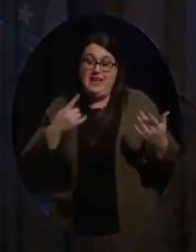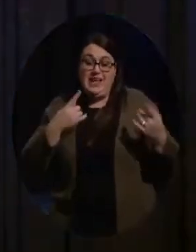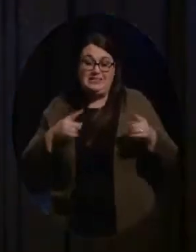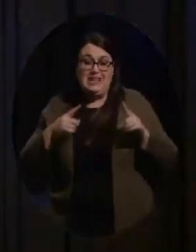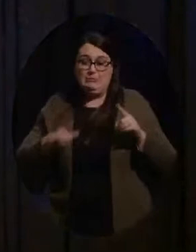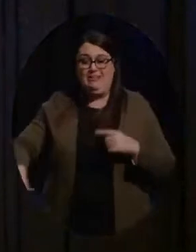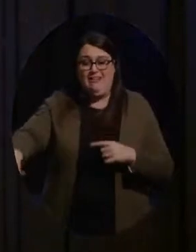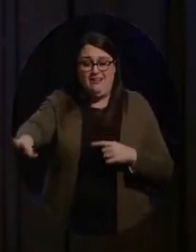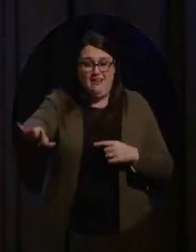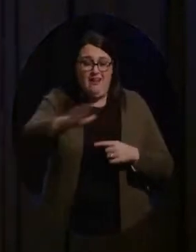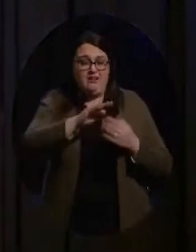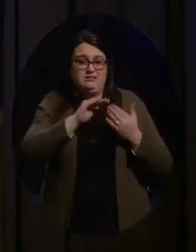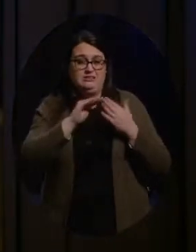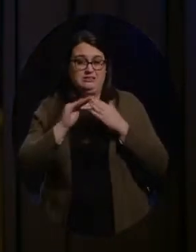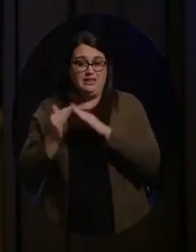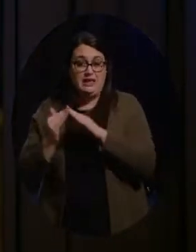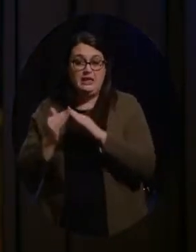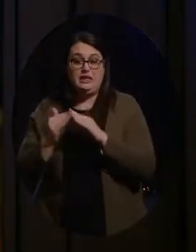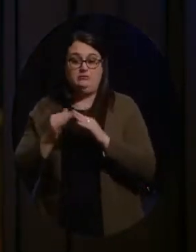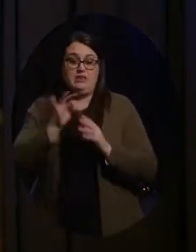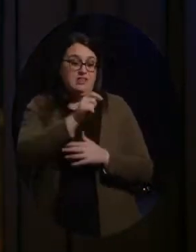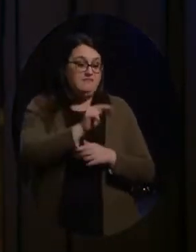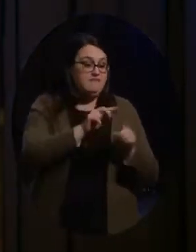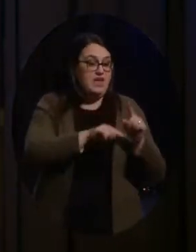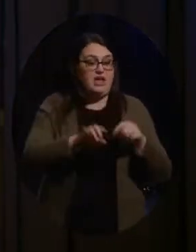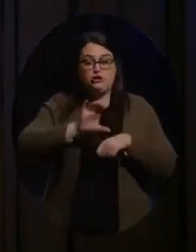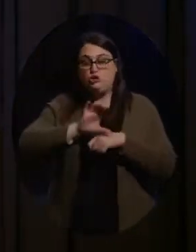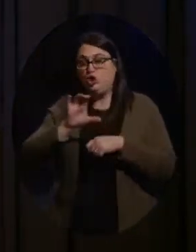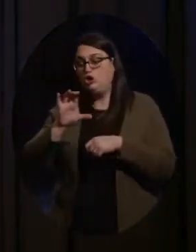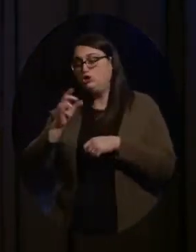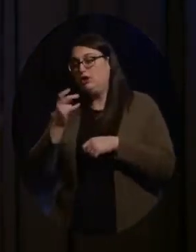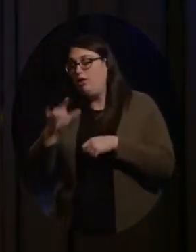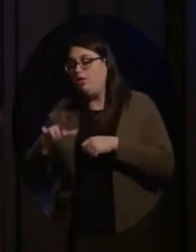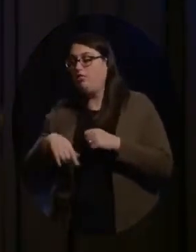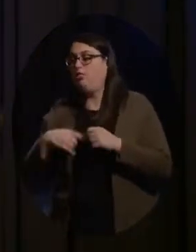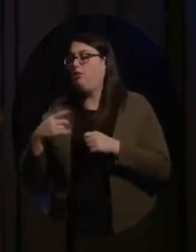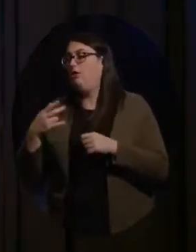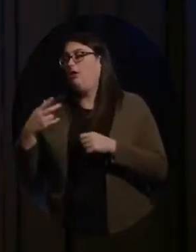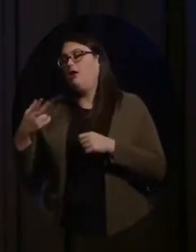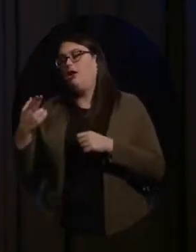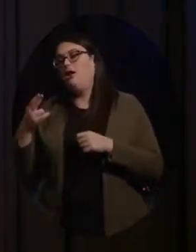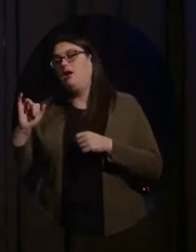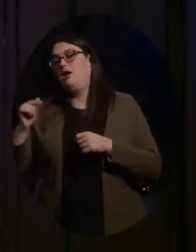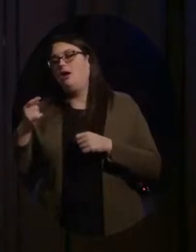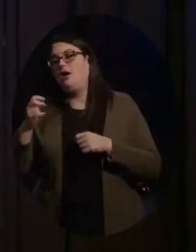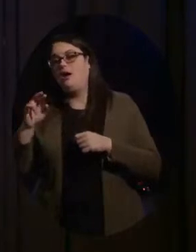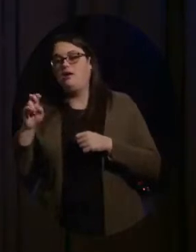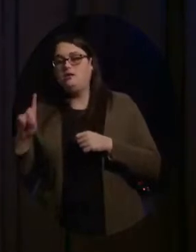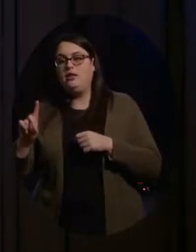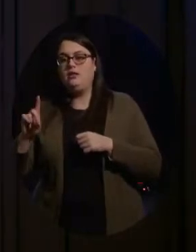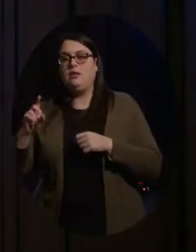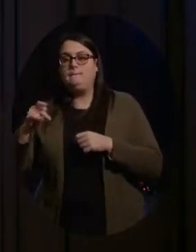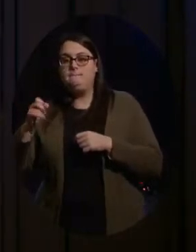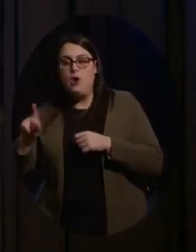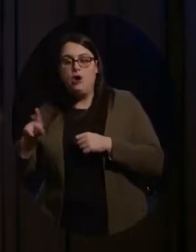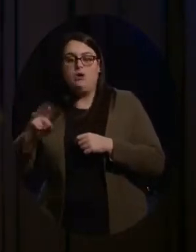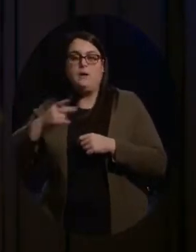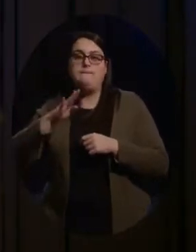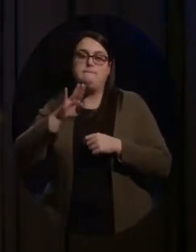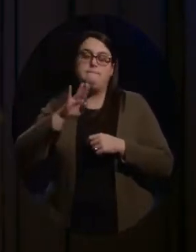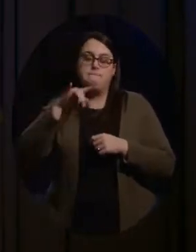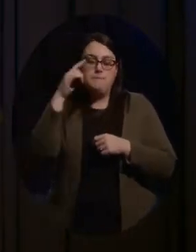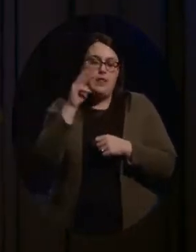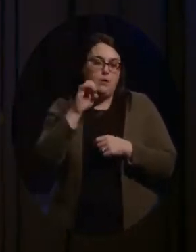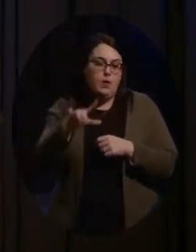all across our city, from the Fan to Churchill to Highland Park and Blackwell. And of